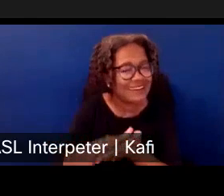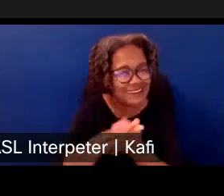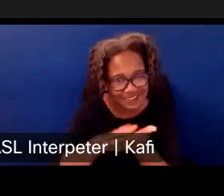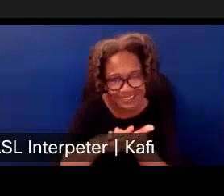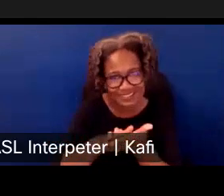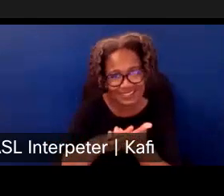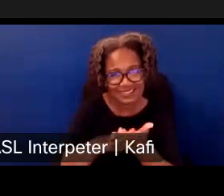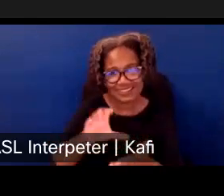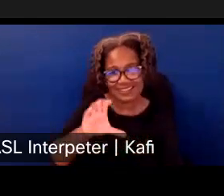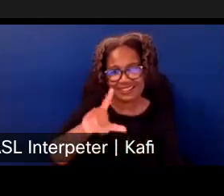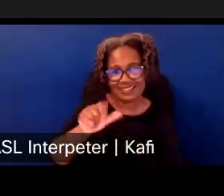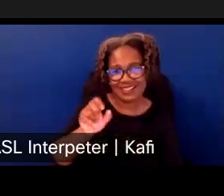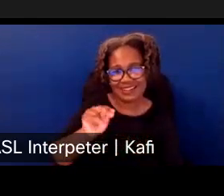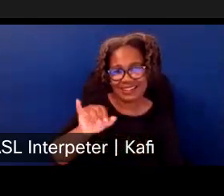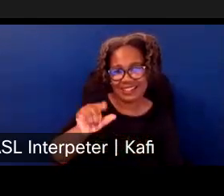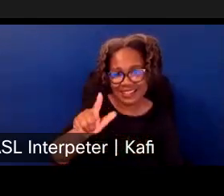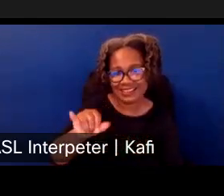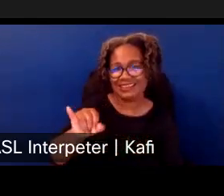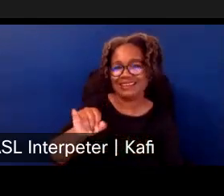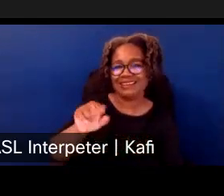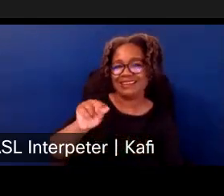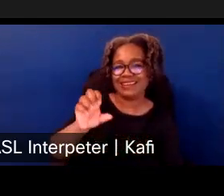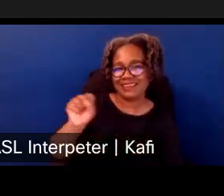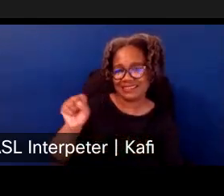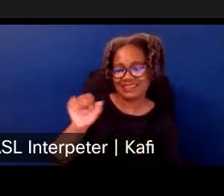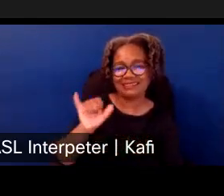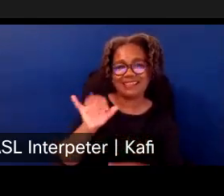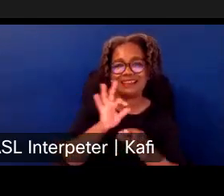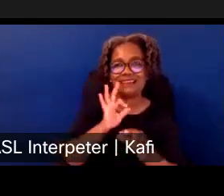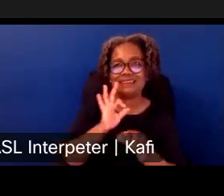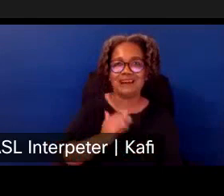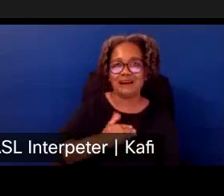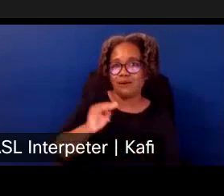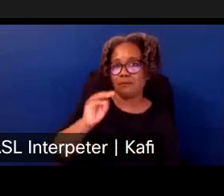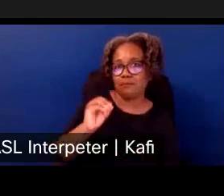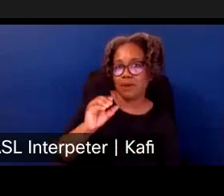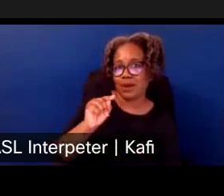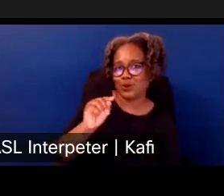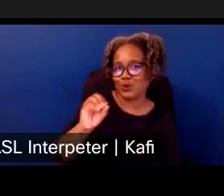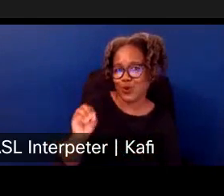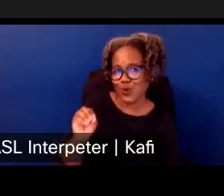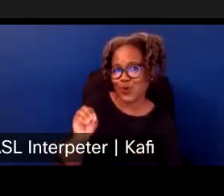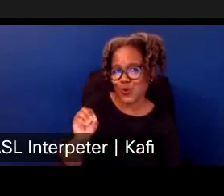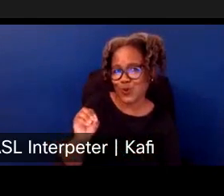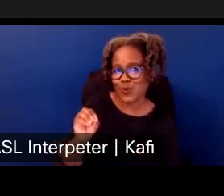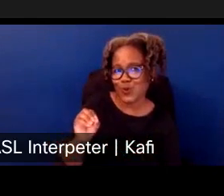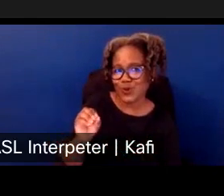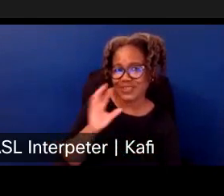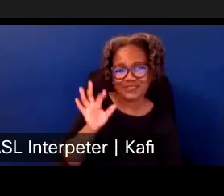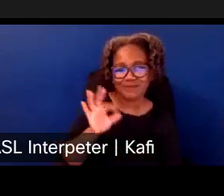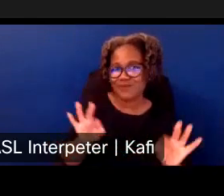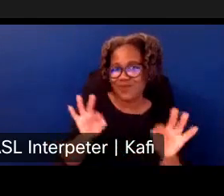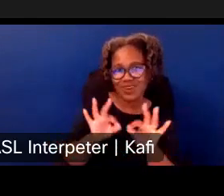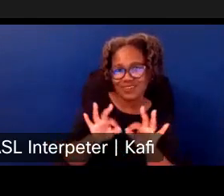and for us to have natural hair care schools. Very, very important. Ms.